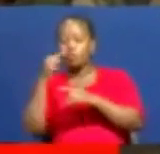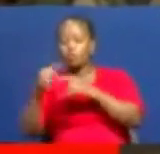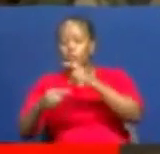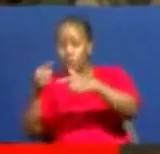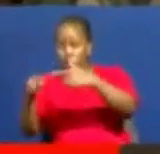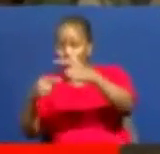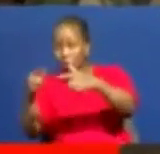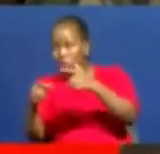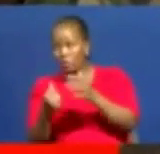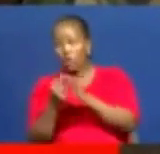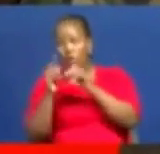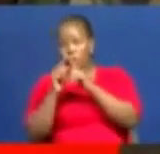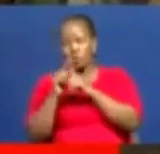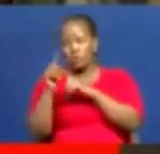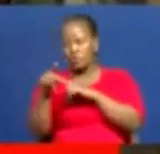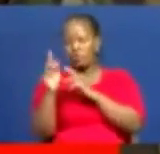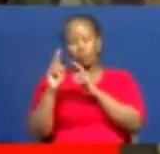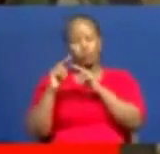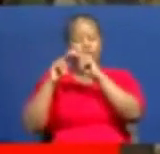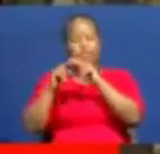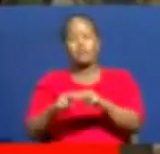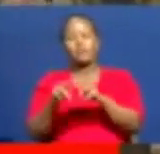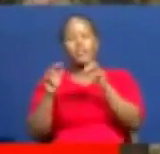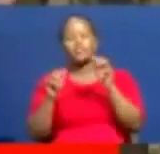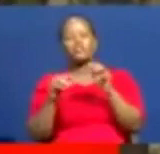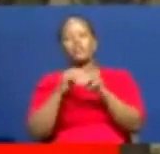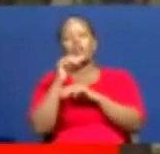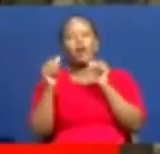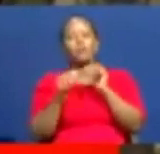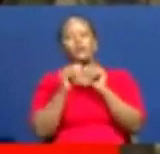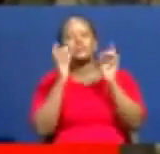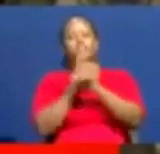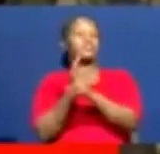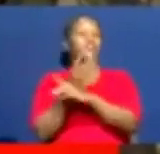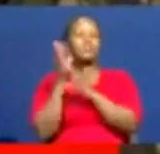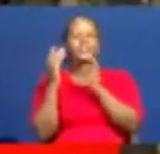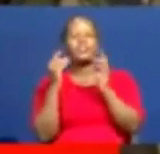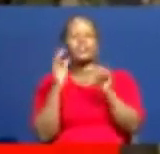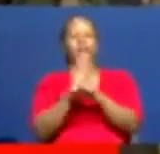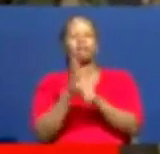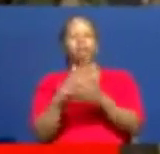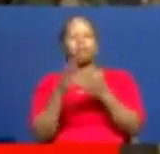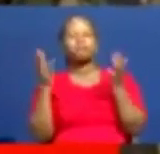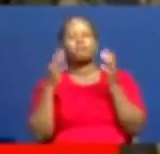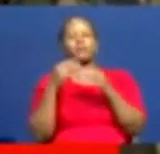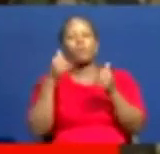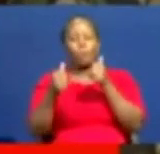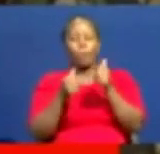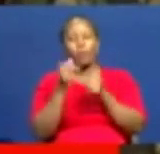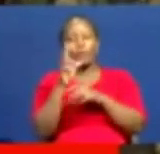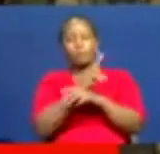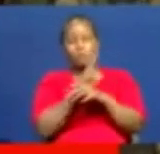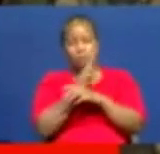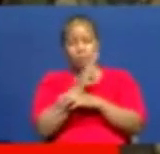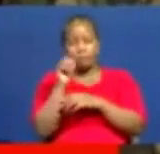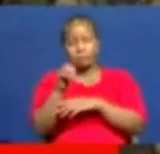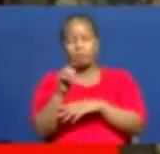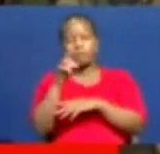that will be determined depending on the different parameters that will apply at that point in time.